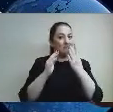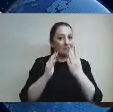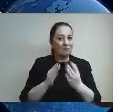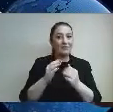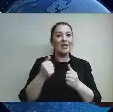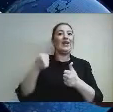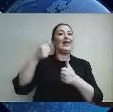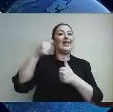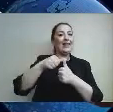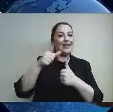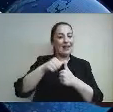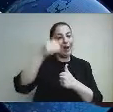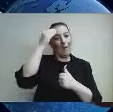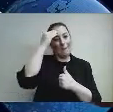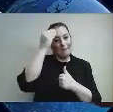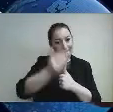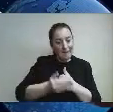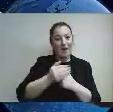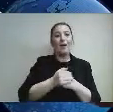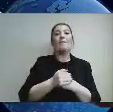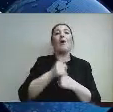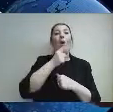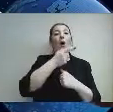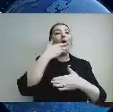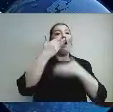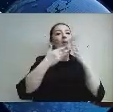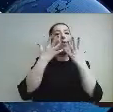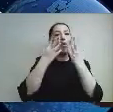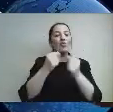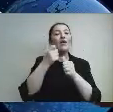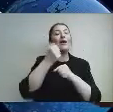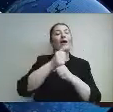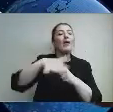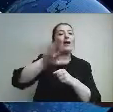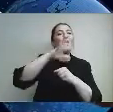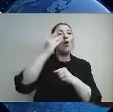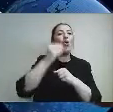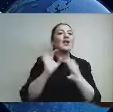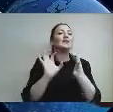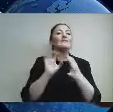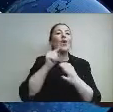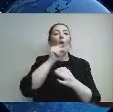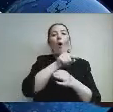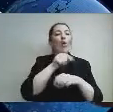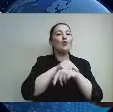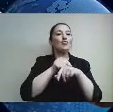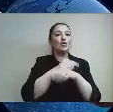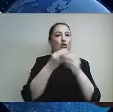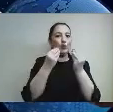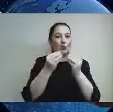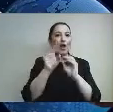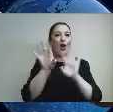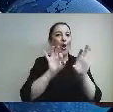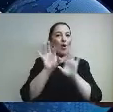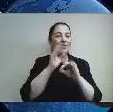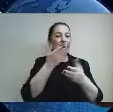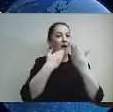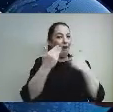well, you have actually made a good summary of our activities. I'm a computer engineer,